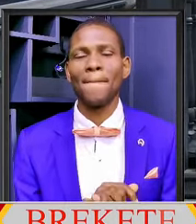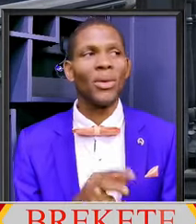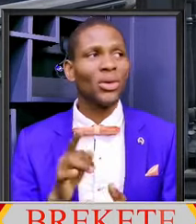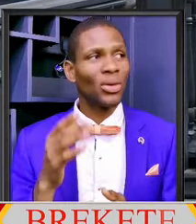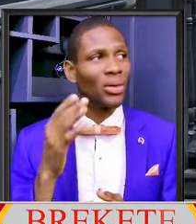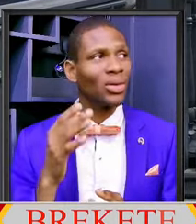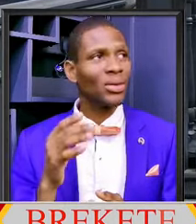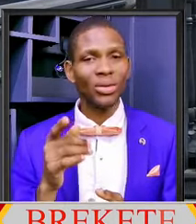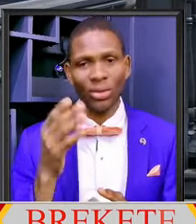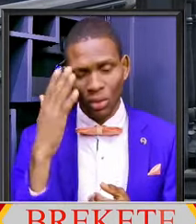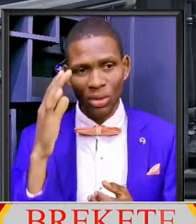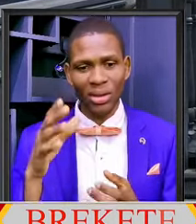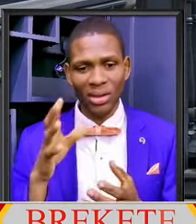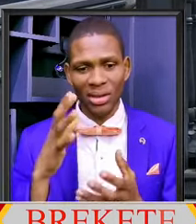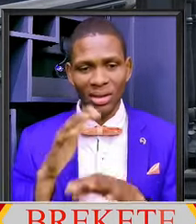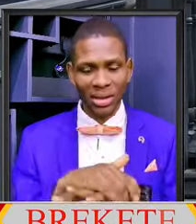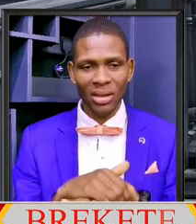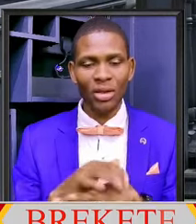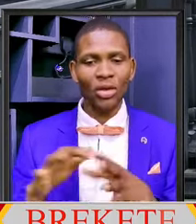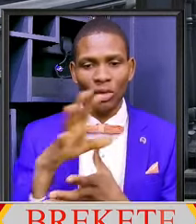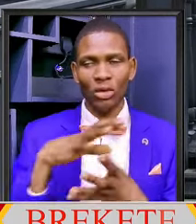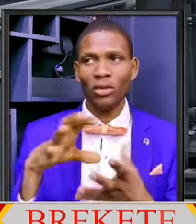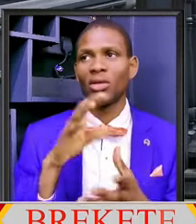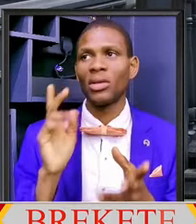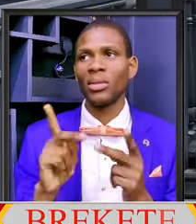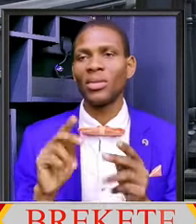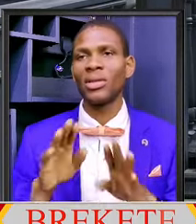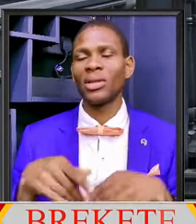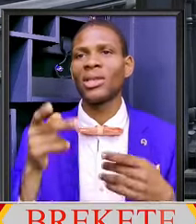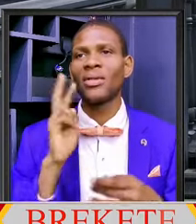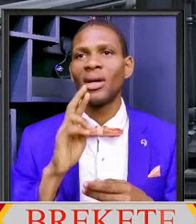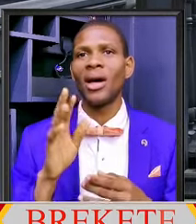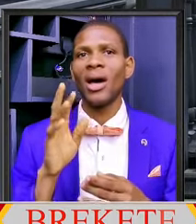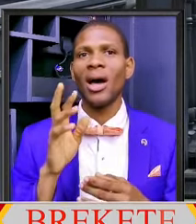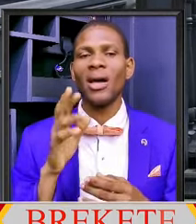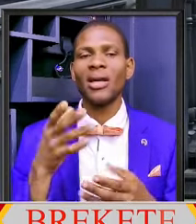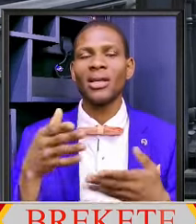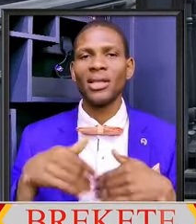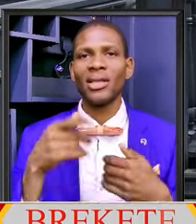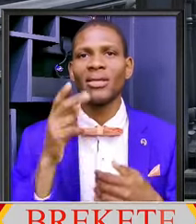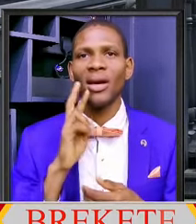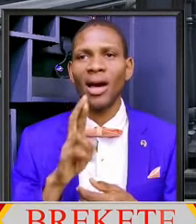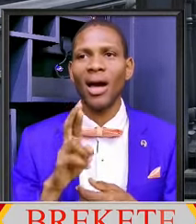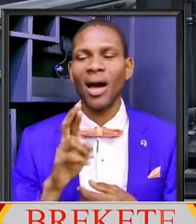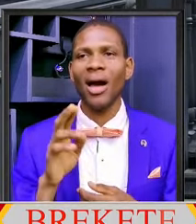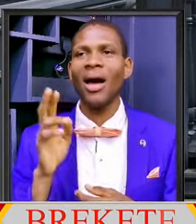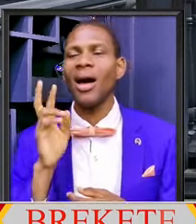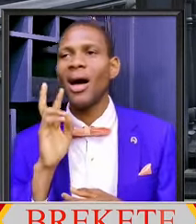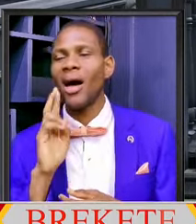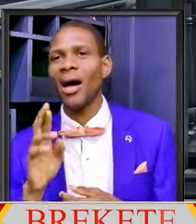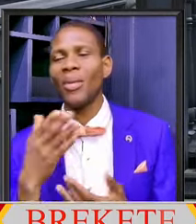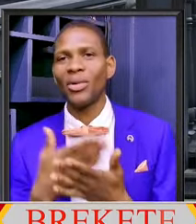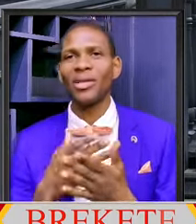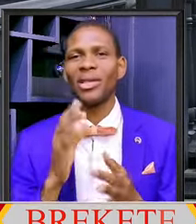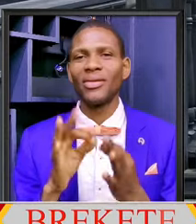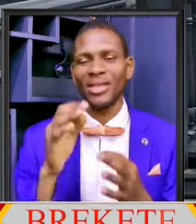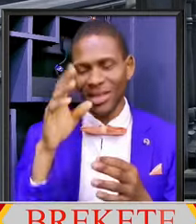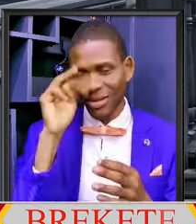You know, say English, they confuse person. Give her money. If not him now, the man now, give him his money.